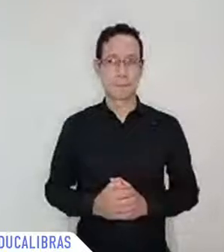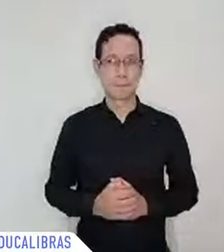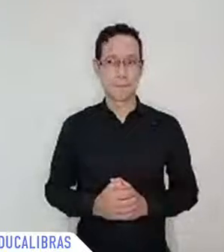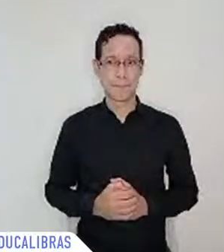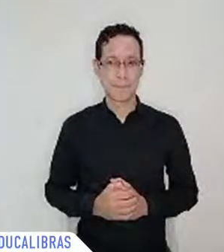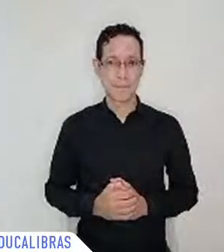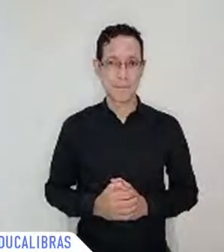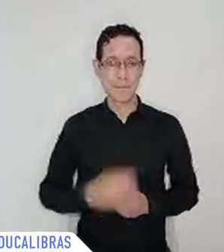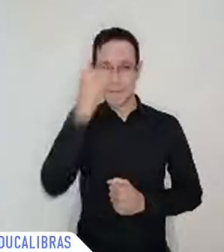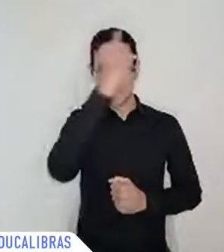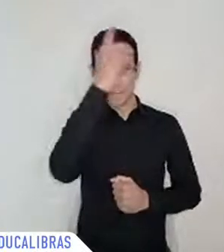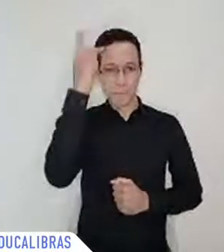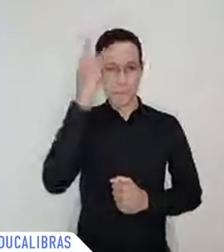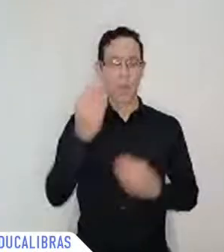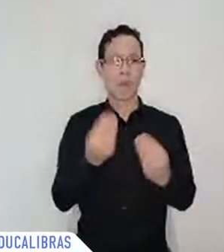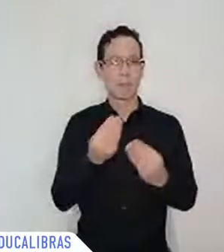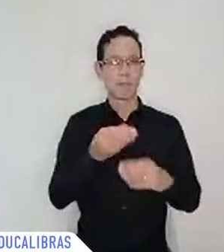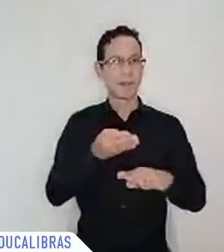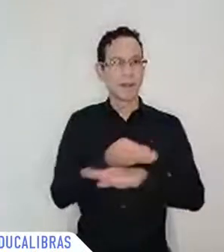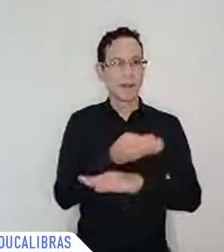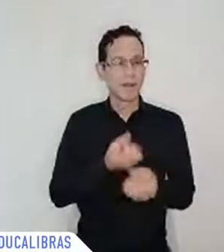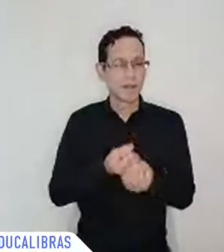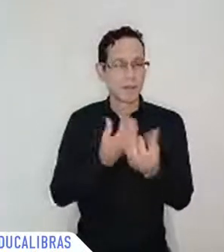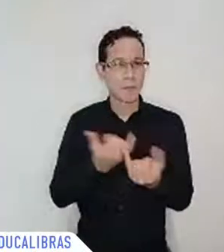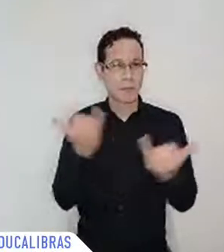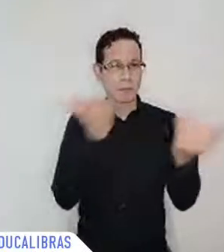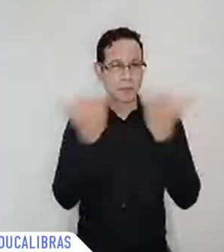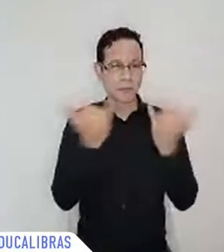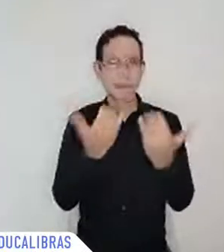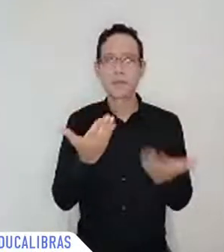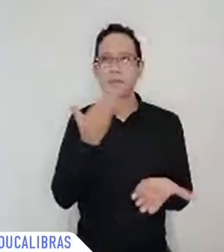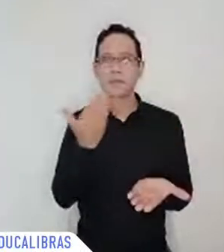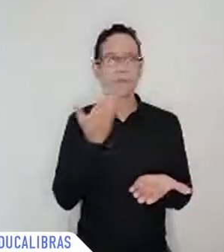think Emmanuel is going to talk about, but also